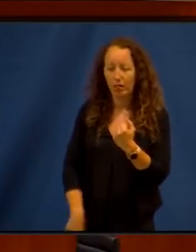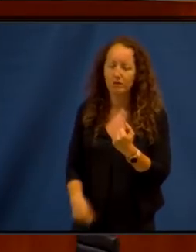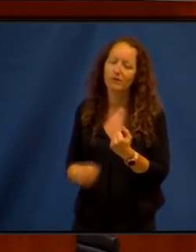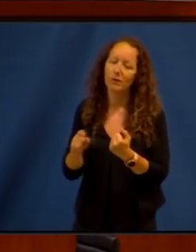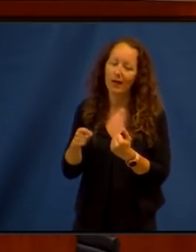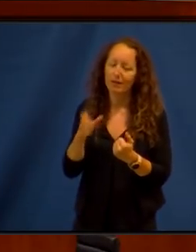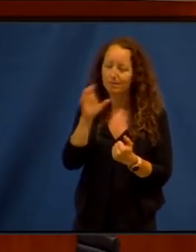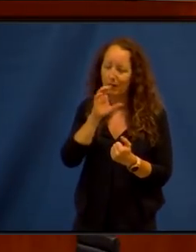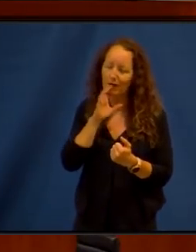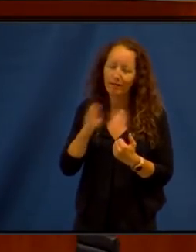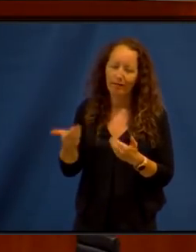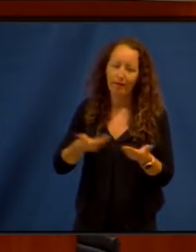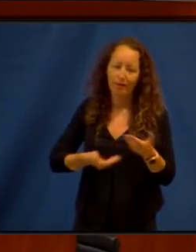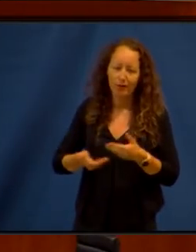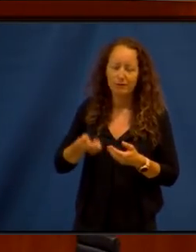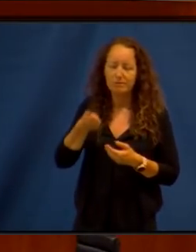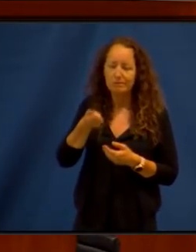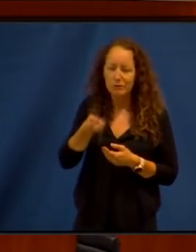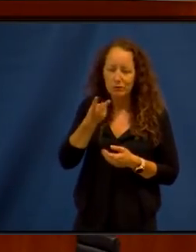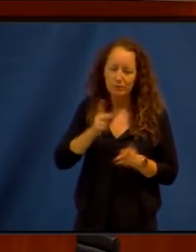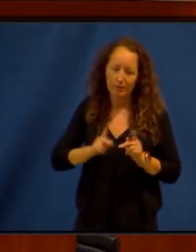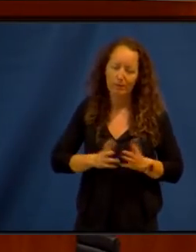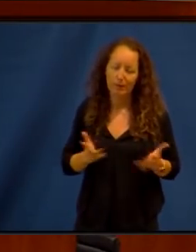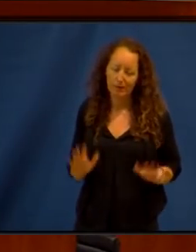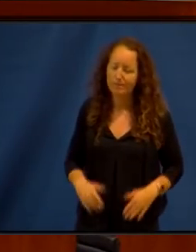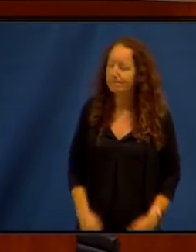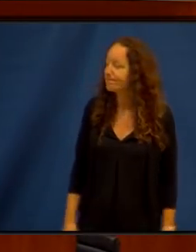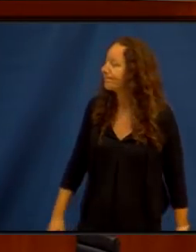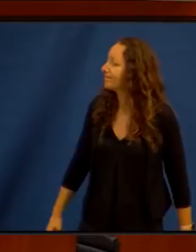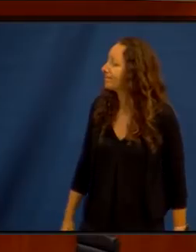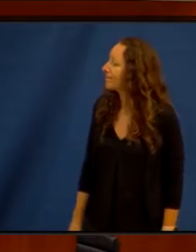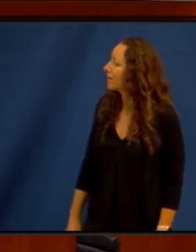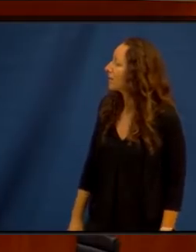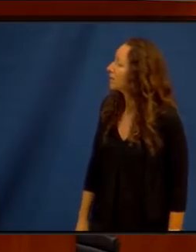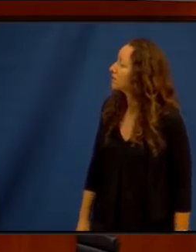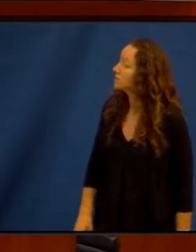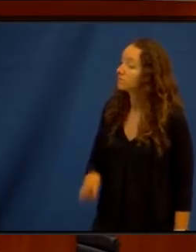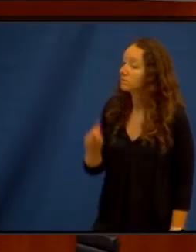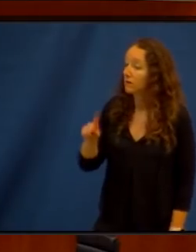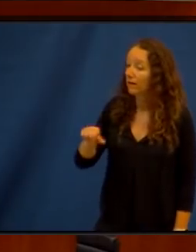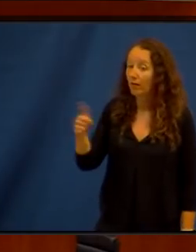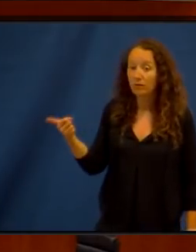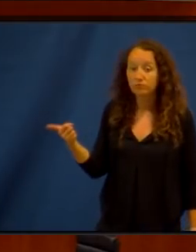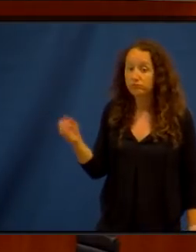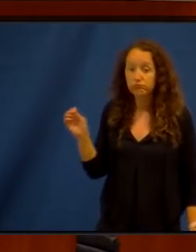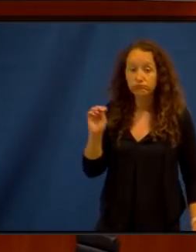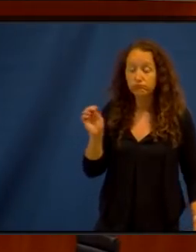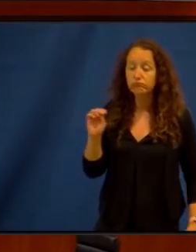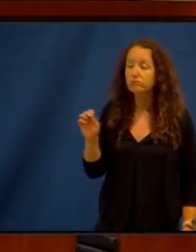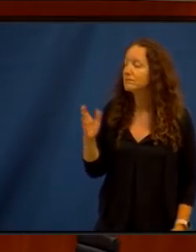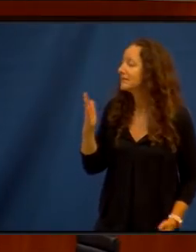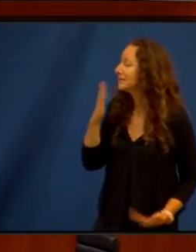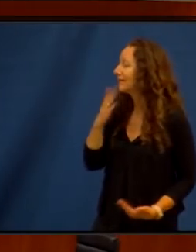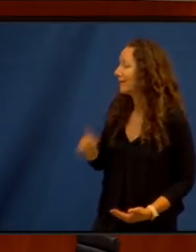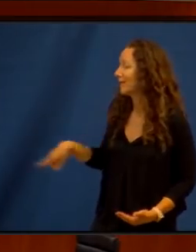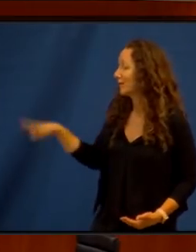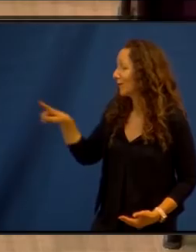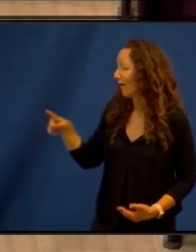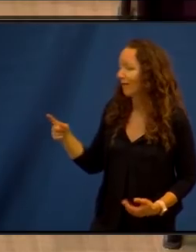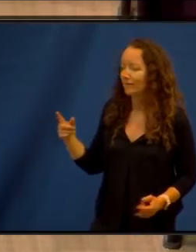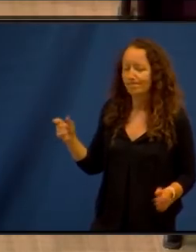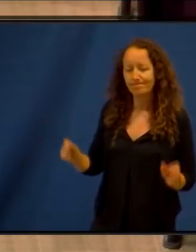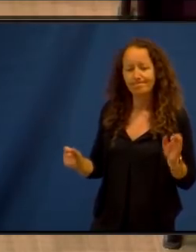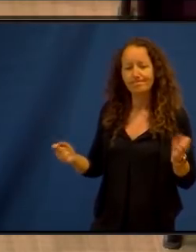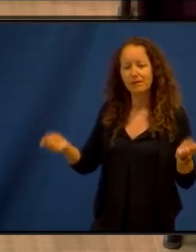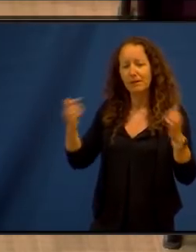All right, folks. Thank you. Anything else? All right, I want to thank all of you for being here with us today